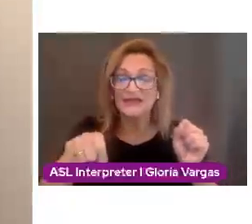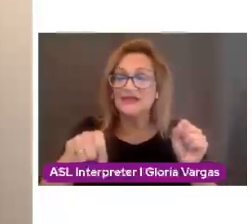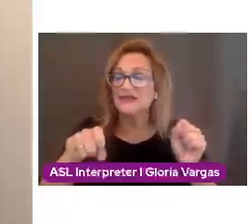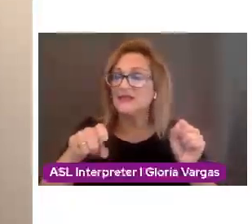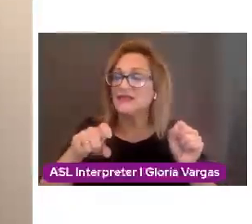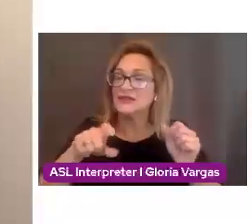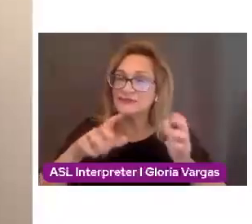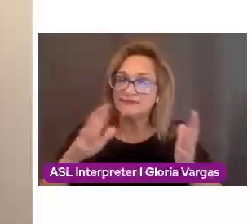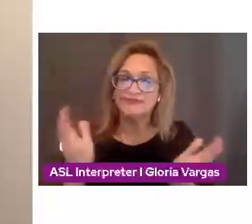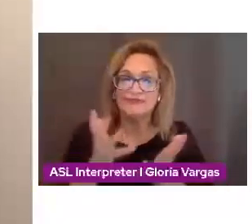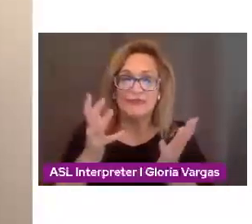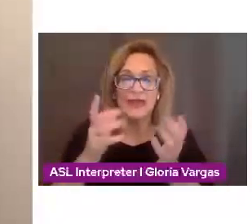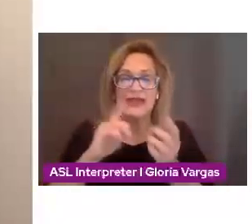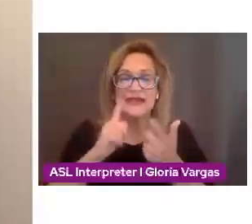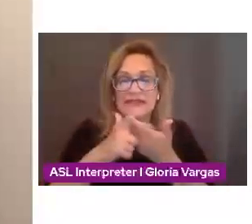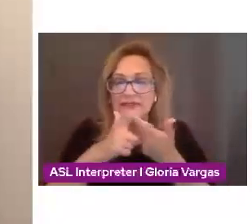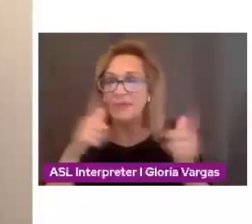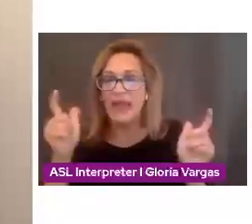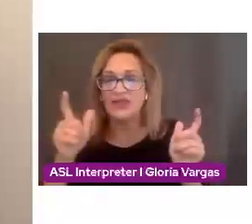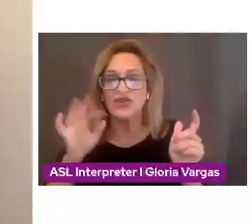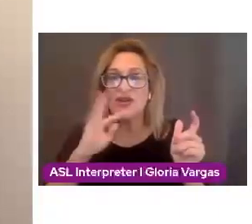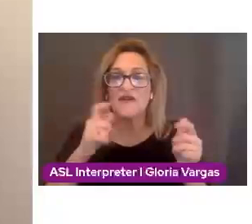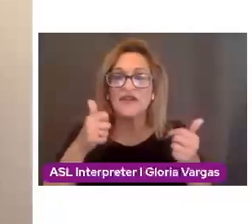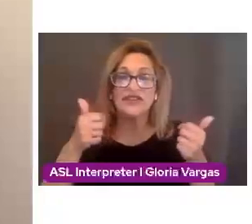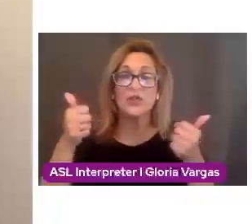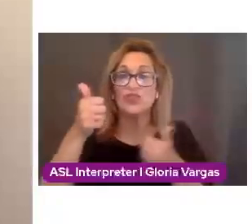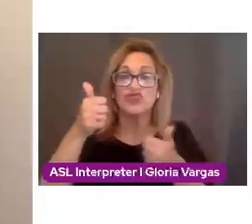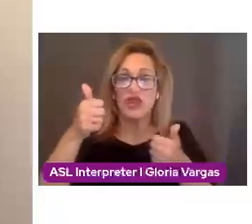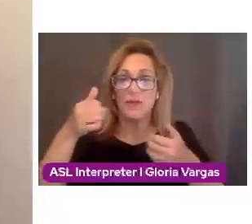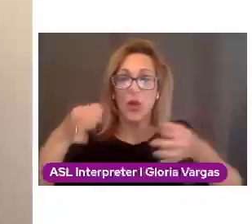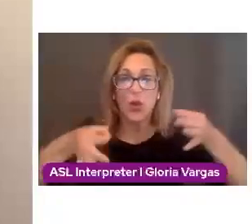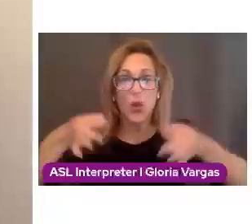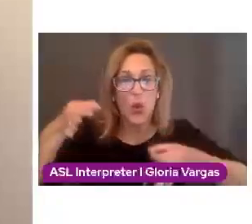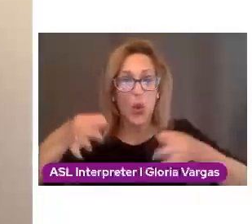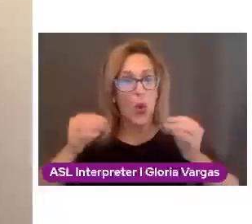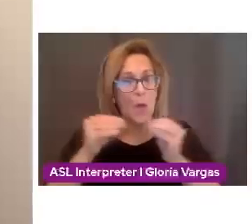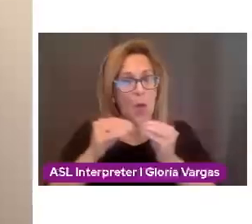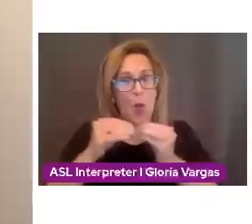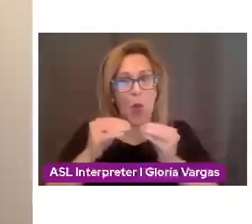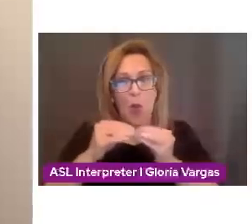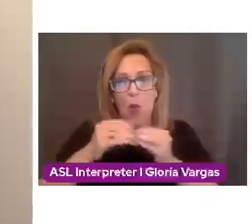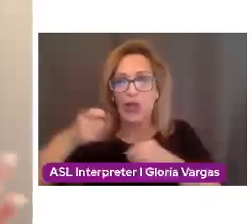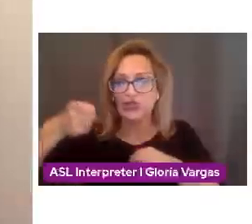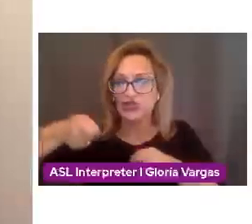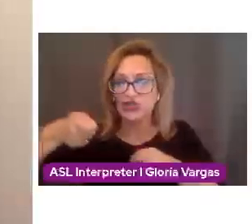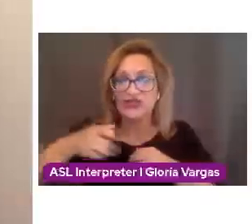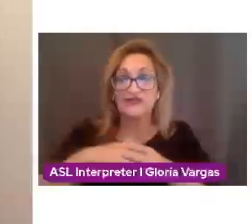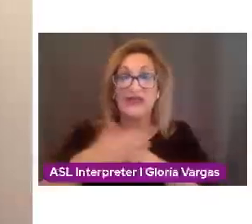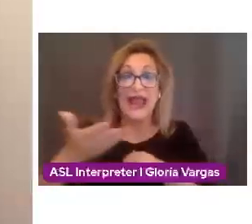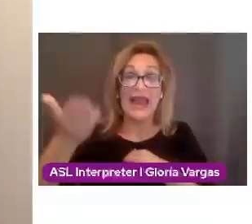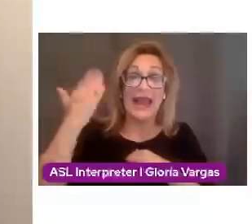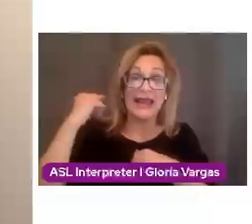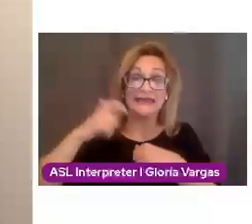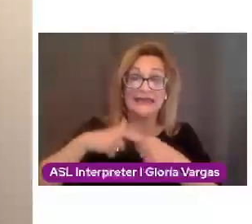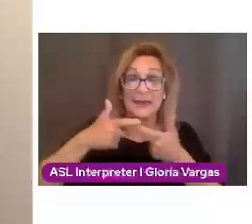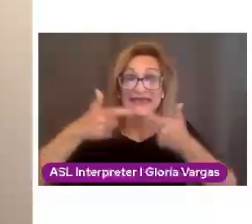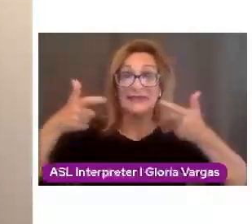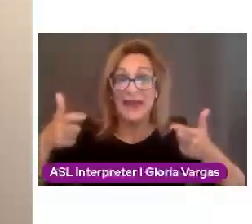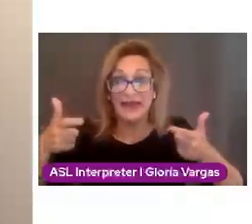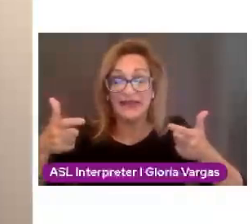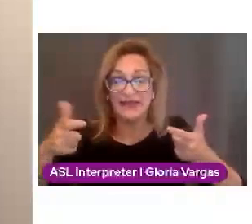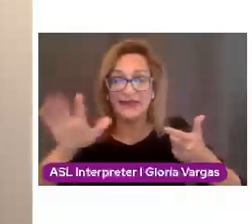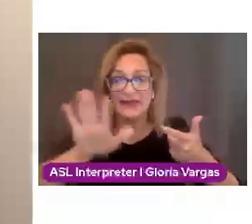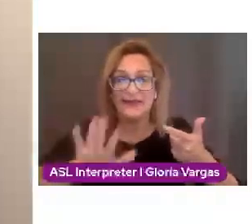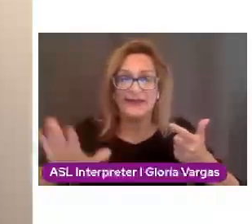entertaining of expansion of the Supreme Court. The last time the Supreme Court was expanded was during the